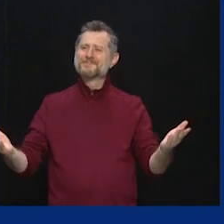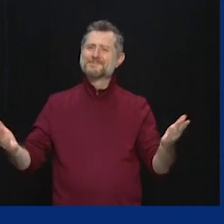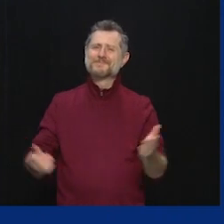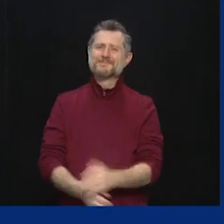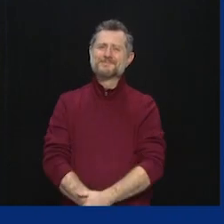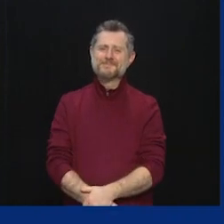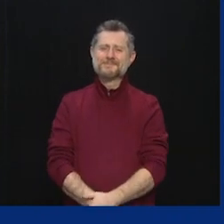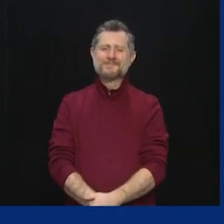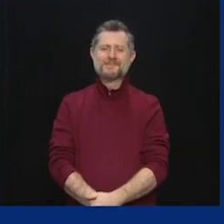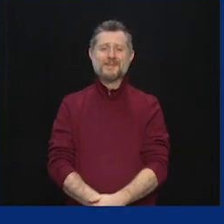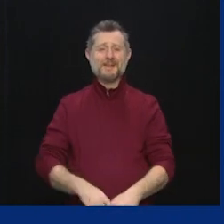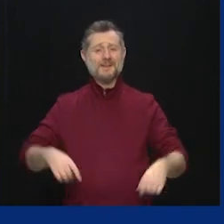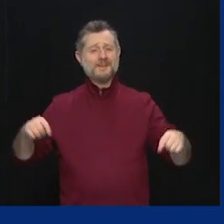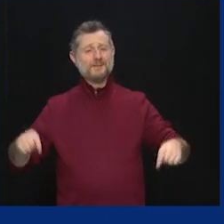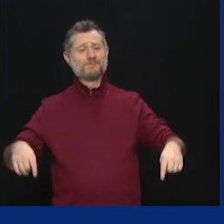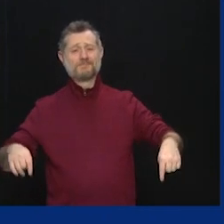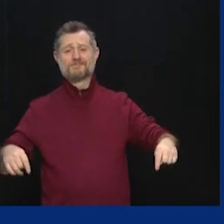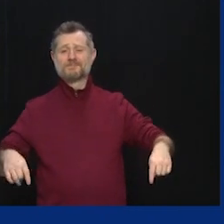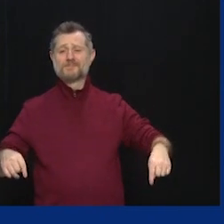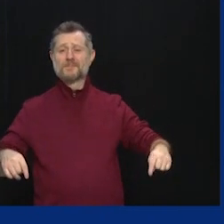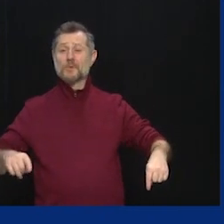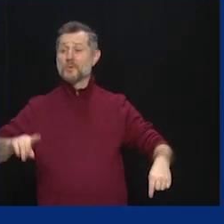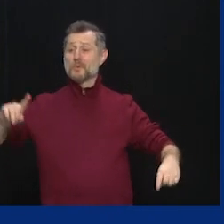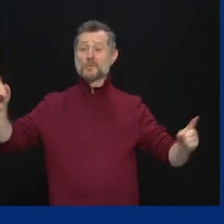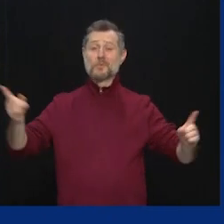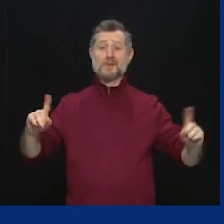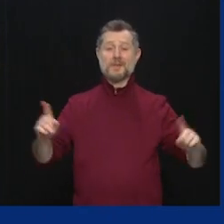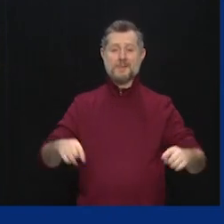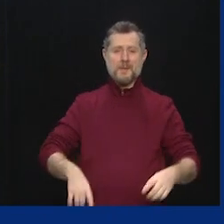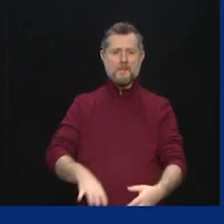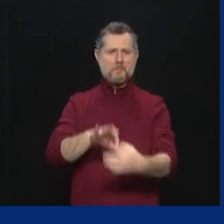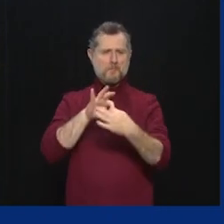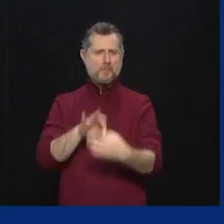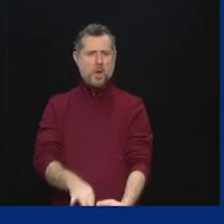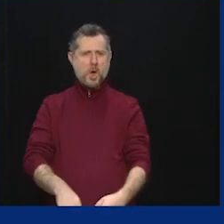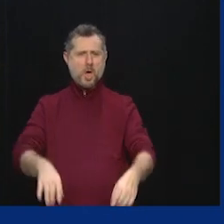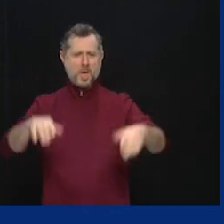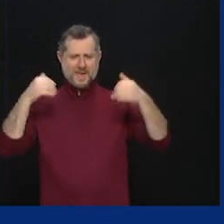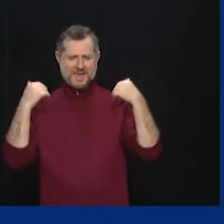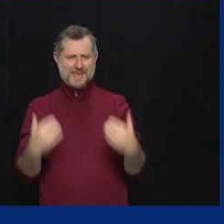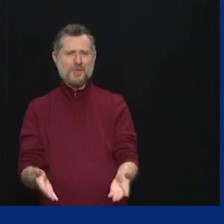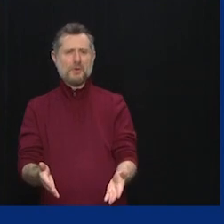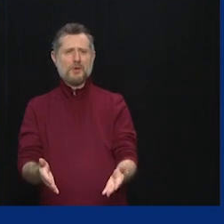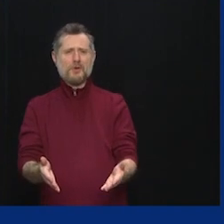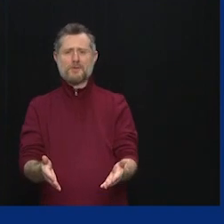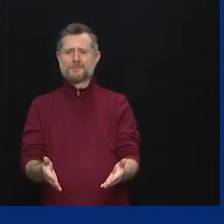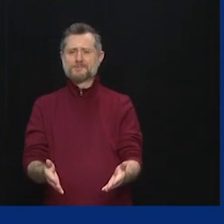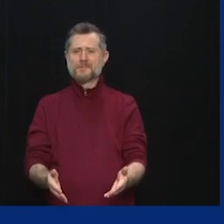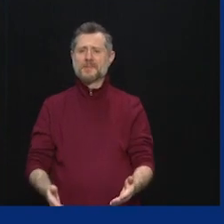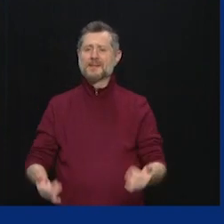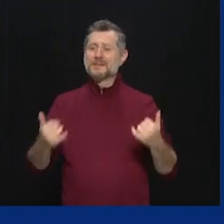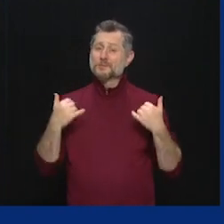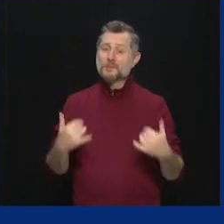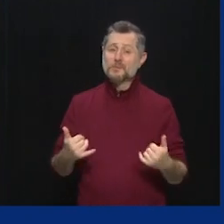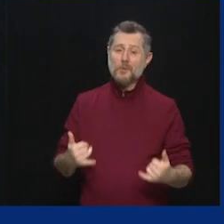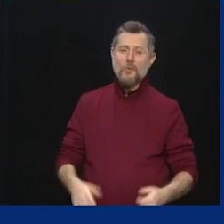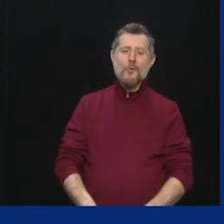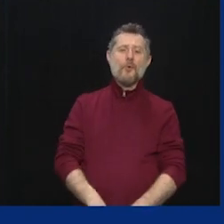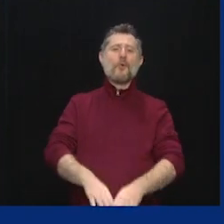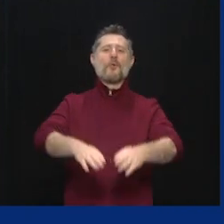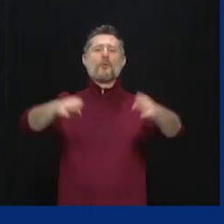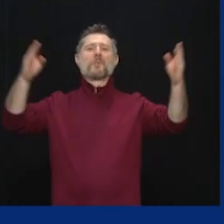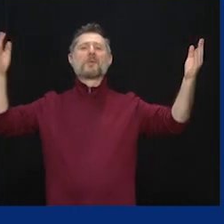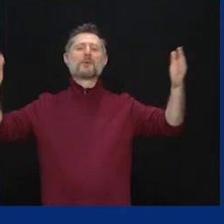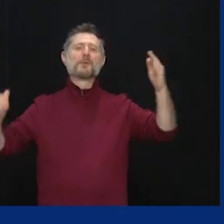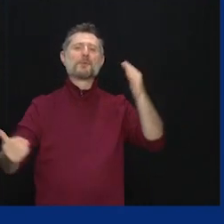Right where they belong. Let me just say this. Today's opening of this new home for the Islanders